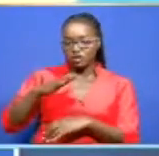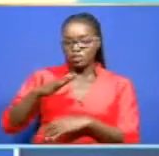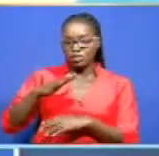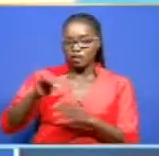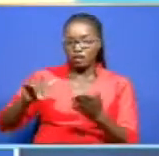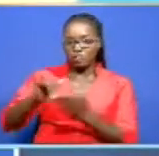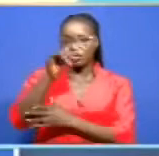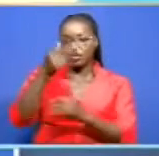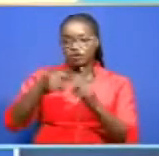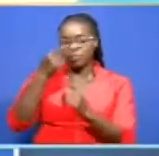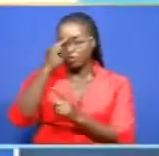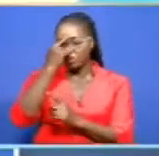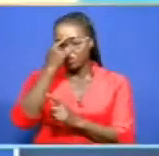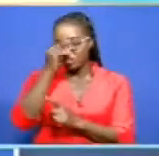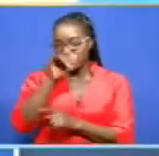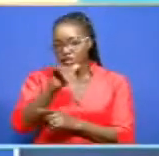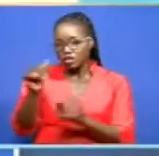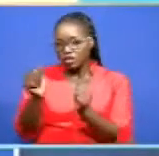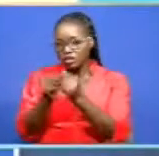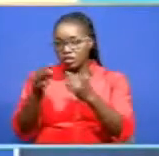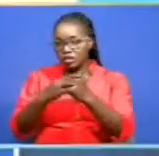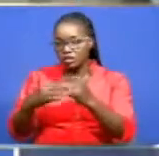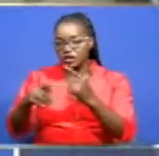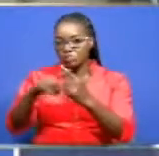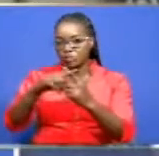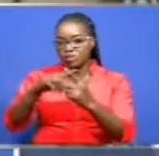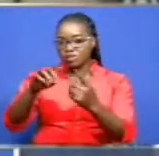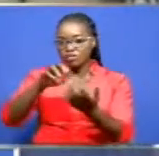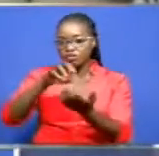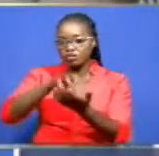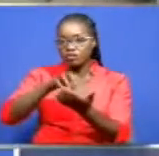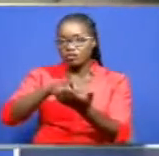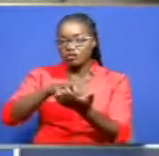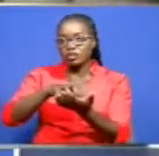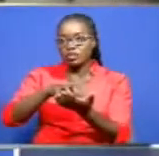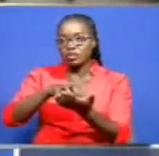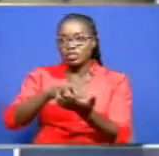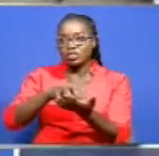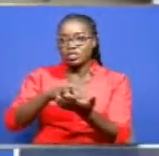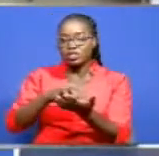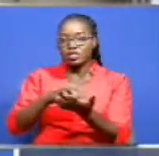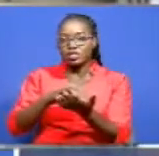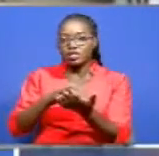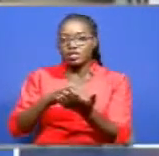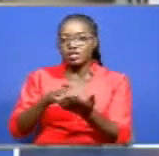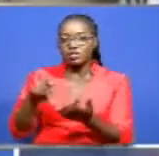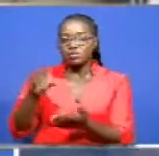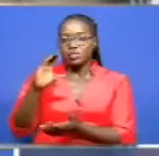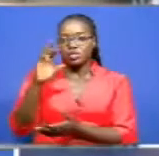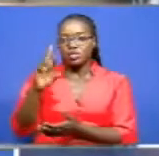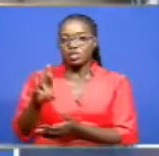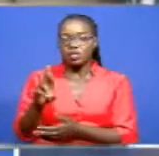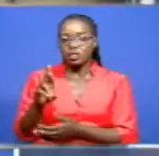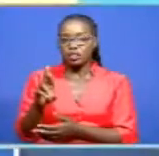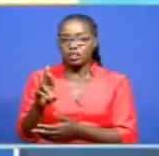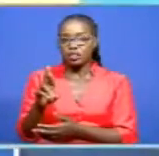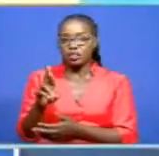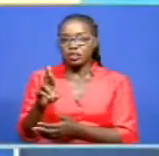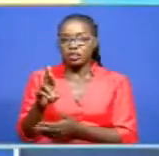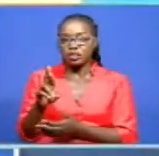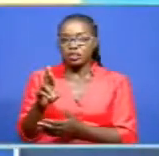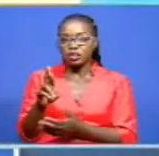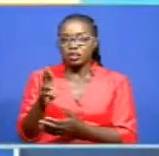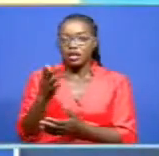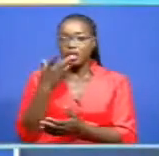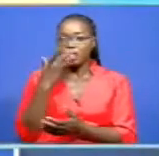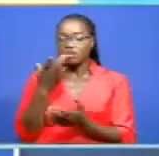India. Those 18 positive antigen cases were tested for PCR in our national